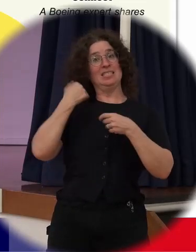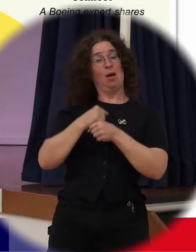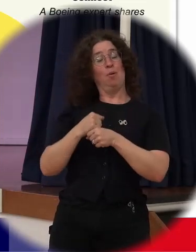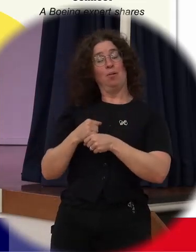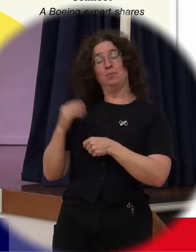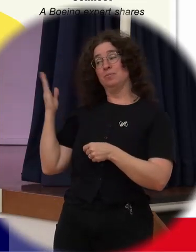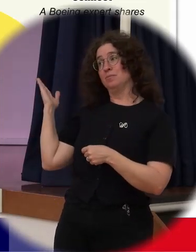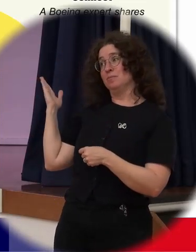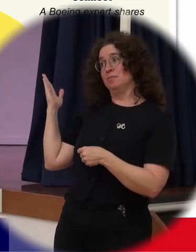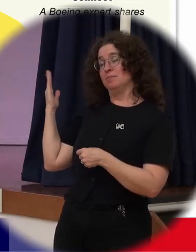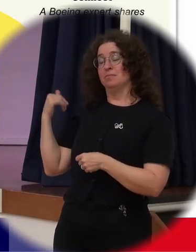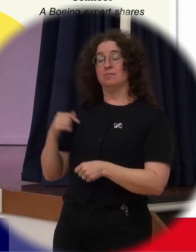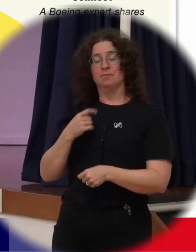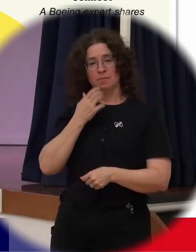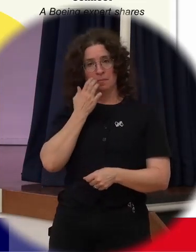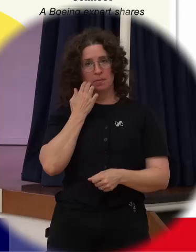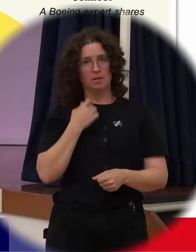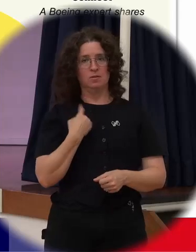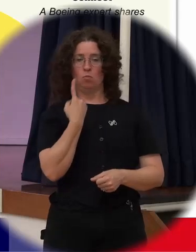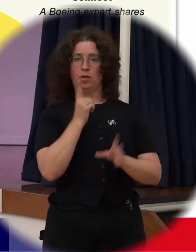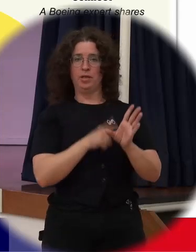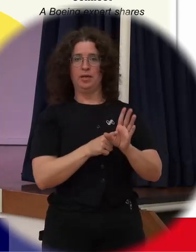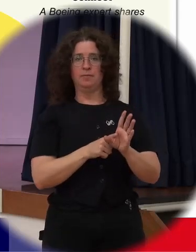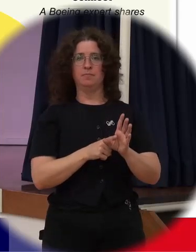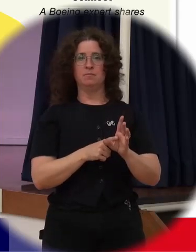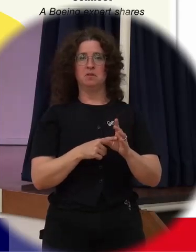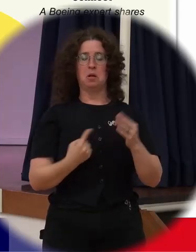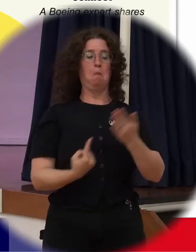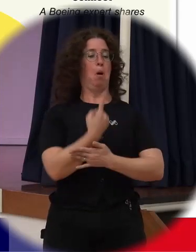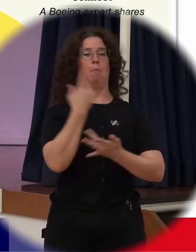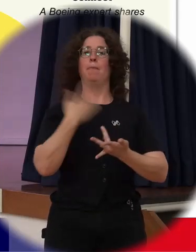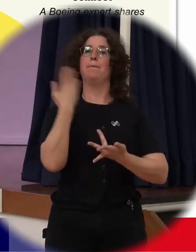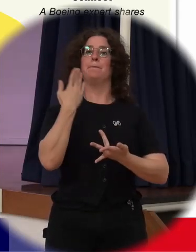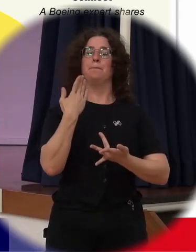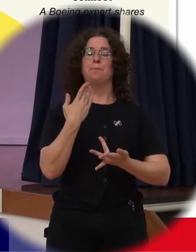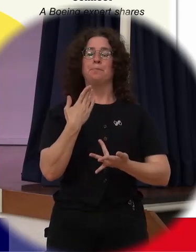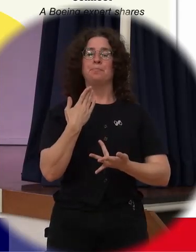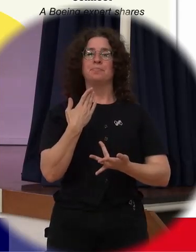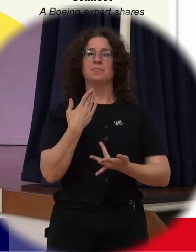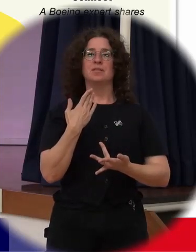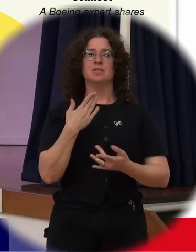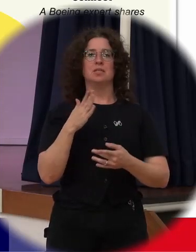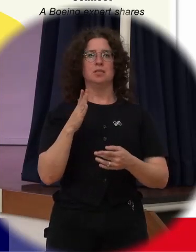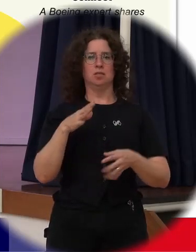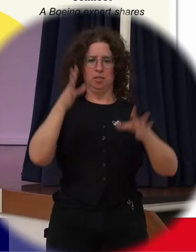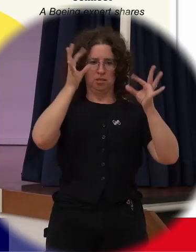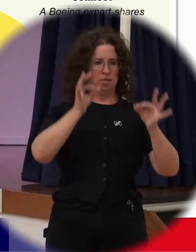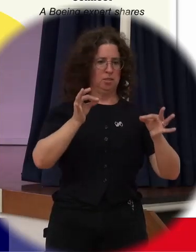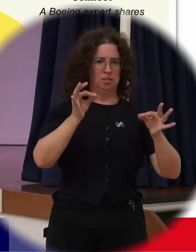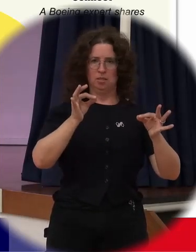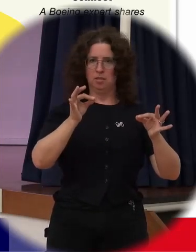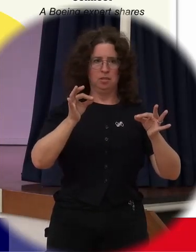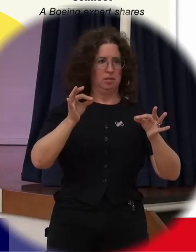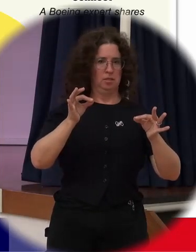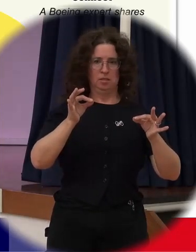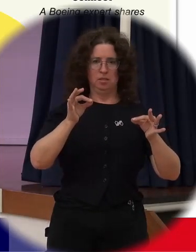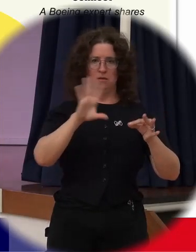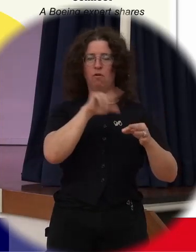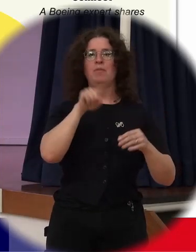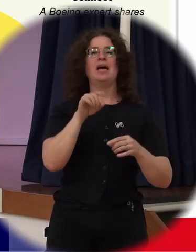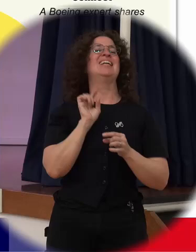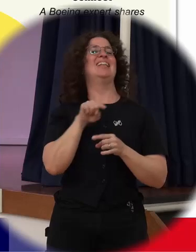round in a year, because they play in years. They have a random event that shows up, and they have to make the decisions based off that, and they get a bit of